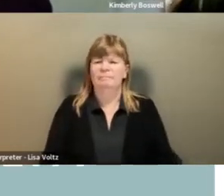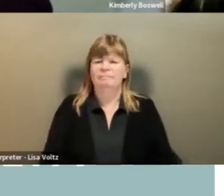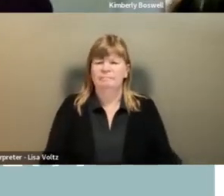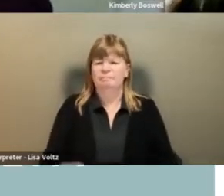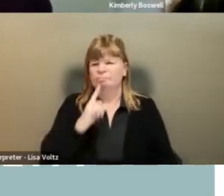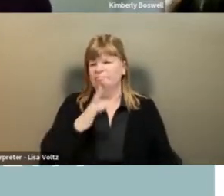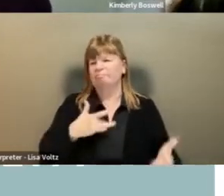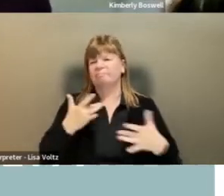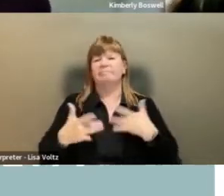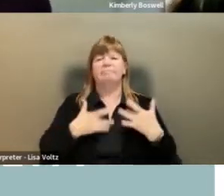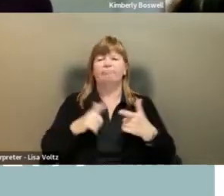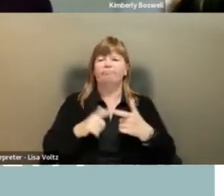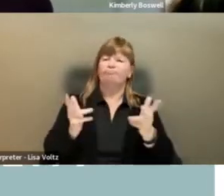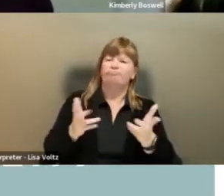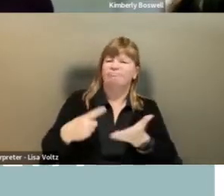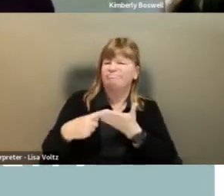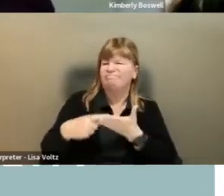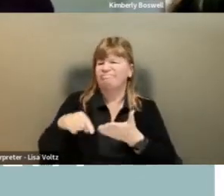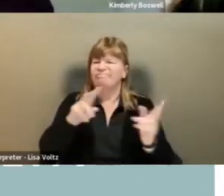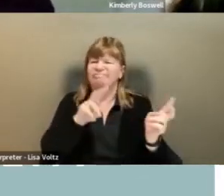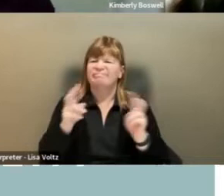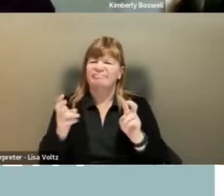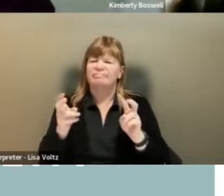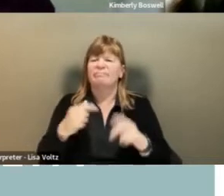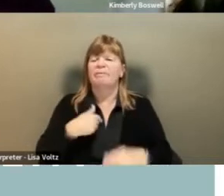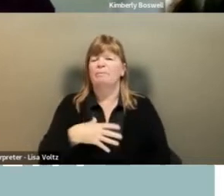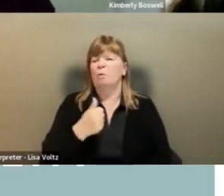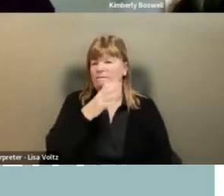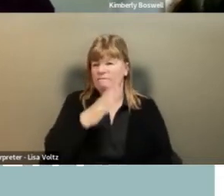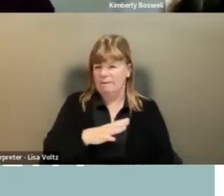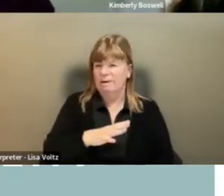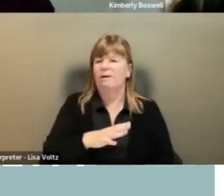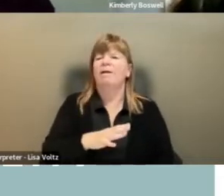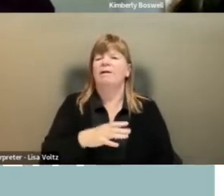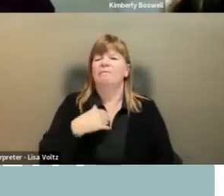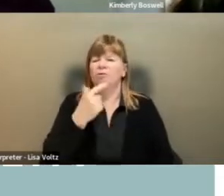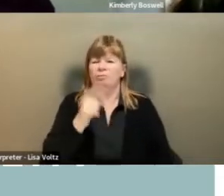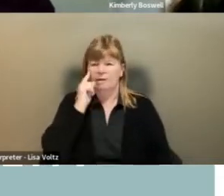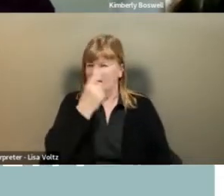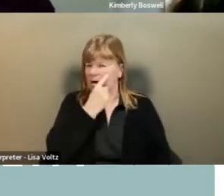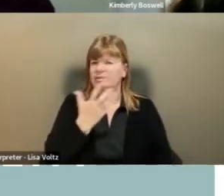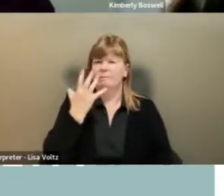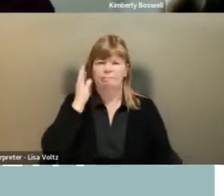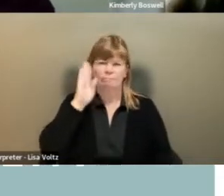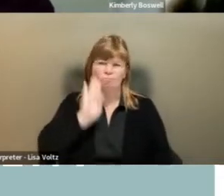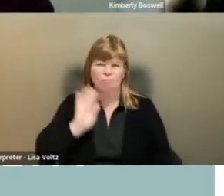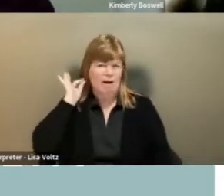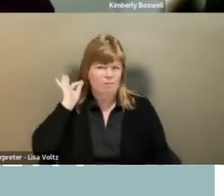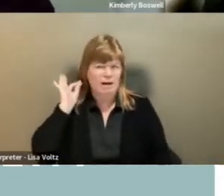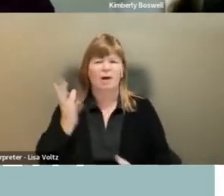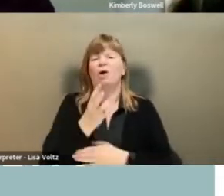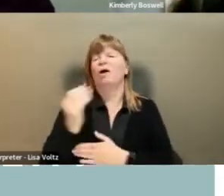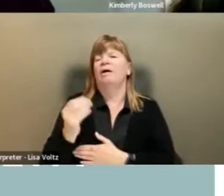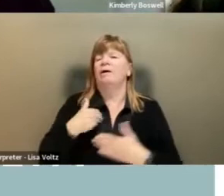to talk about this topic. I am a white female. I have green eyes and brown hair, and I have on